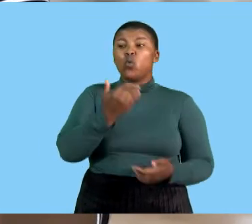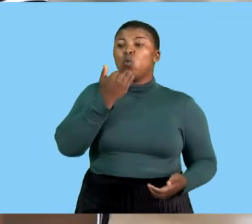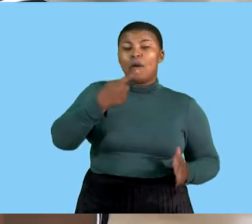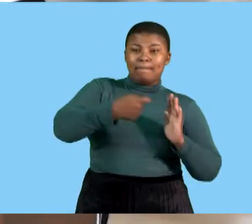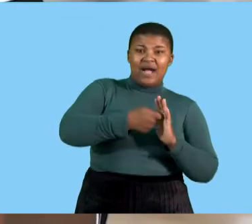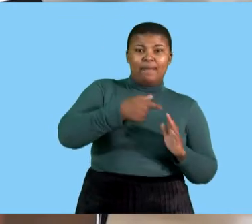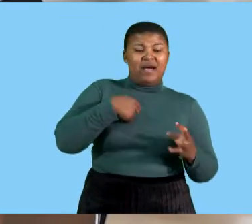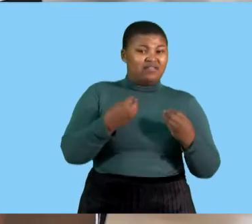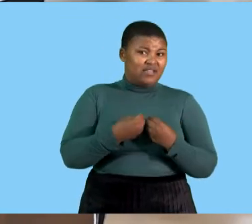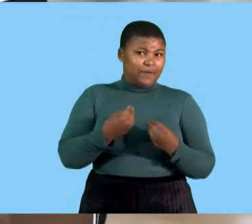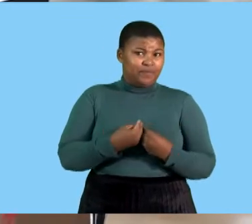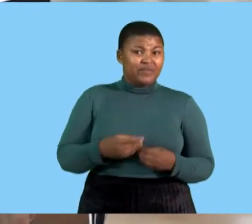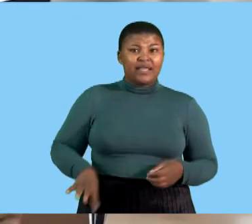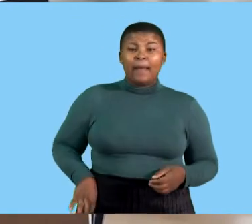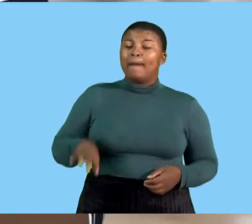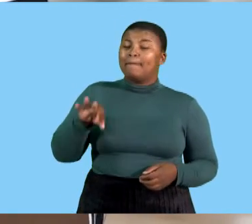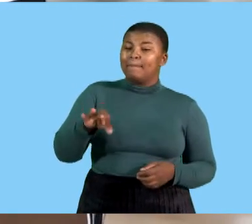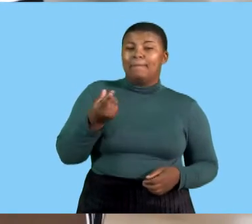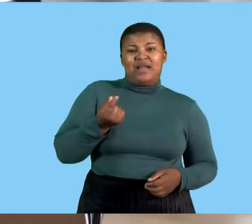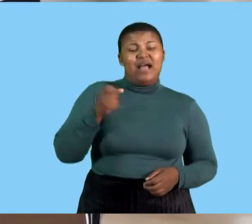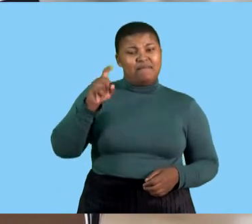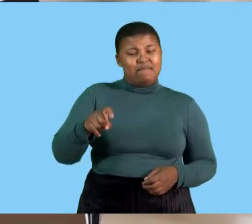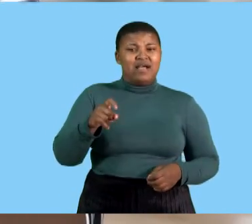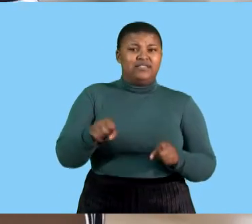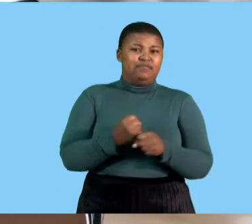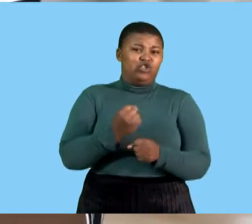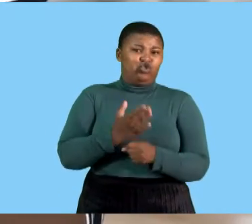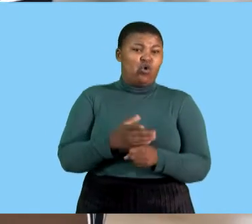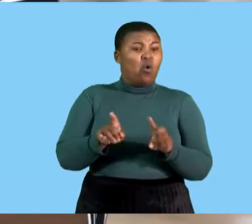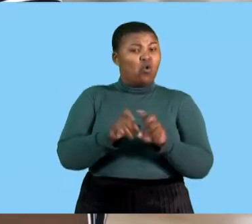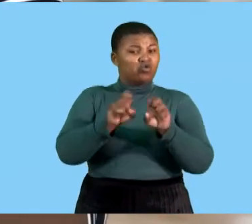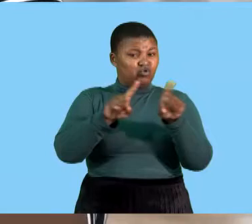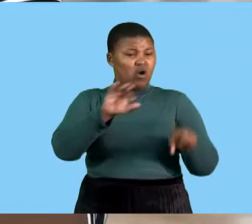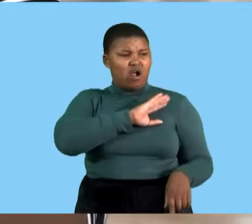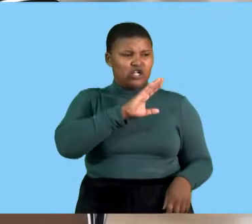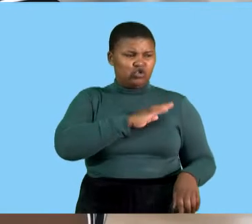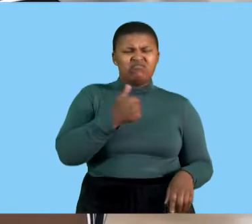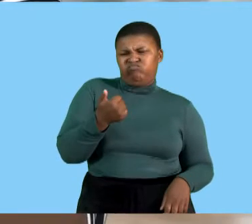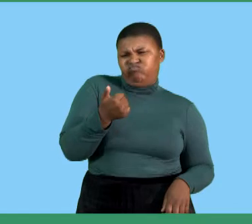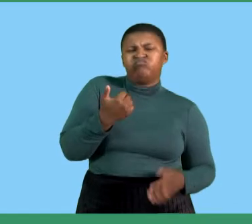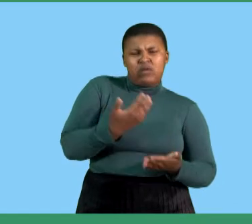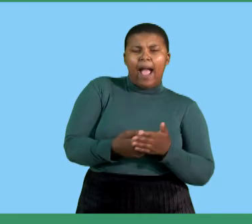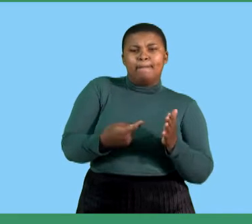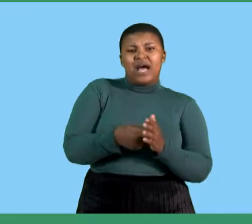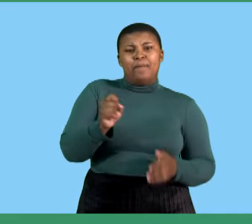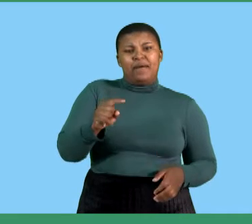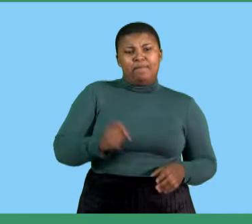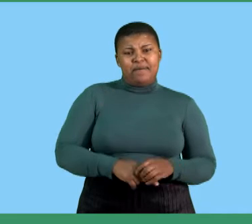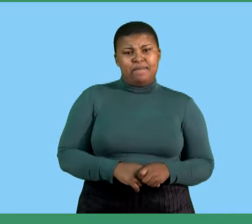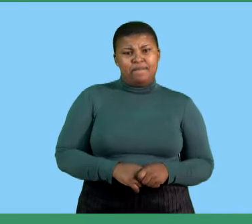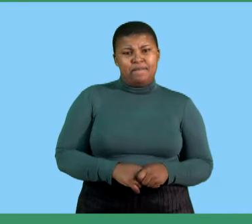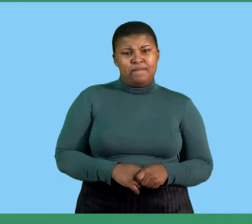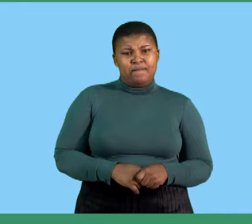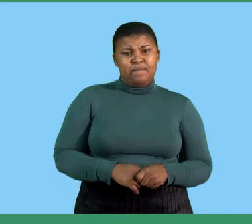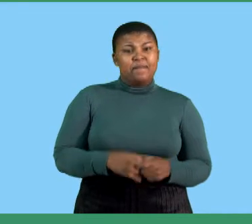market. So the price needs to cover all costs and must appeal to the target market. So the price needs to cover all